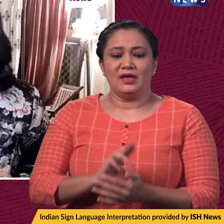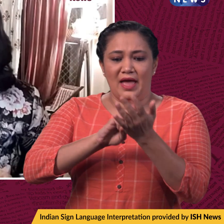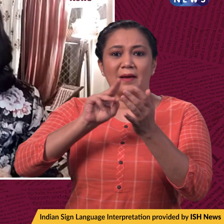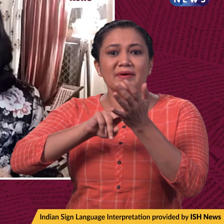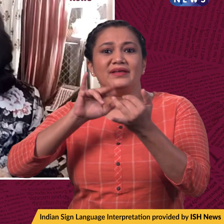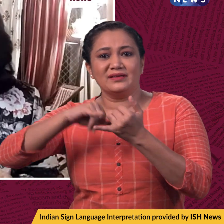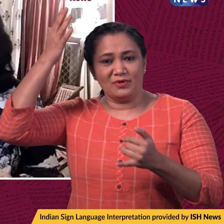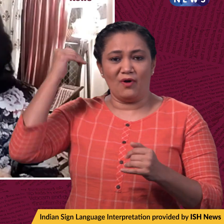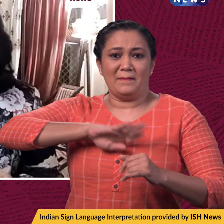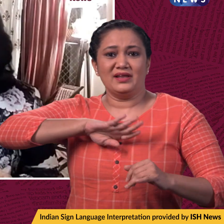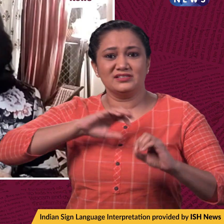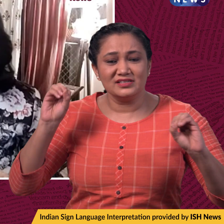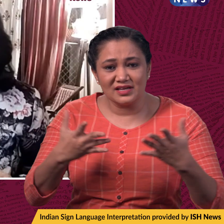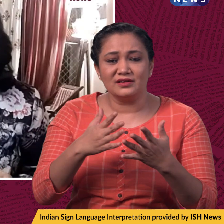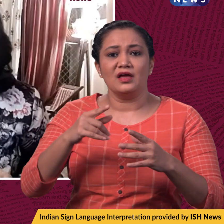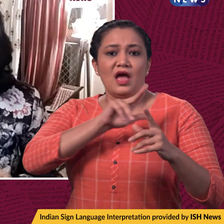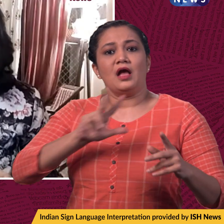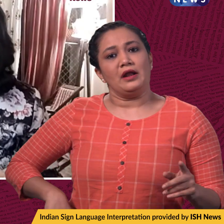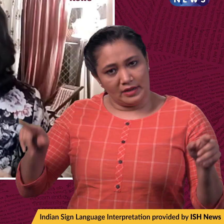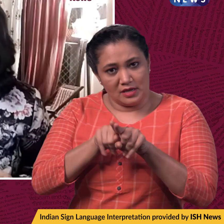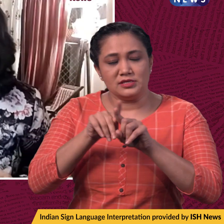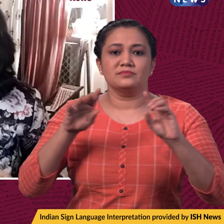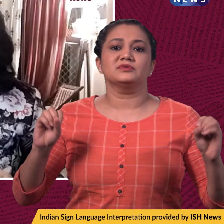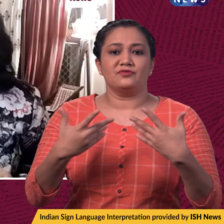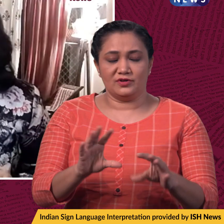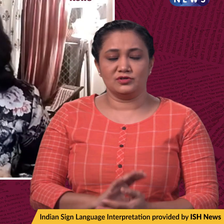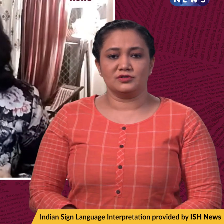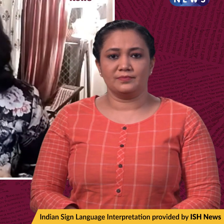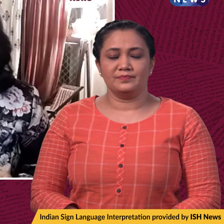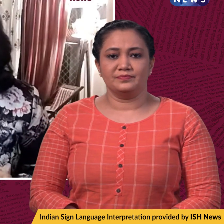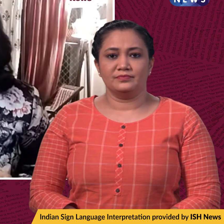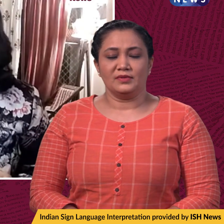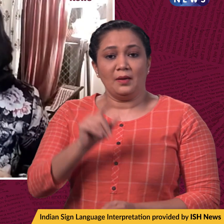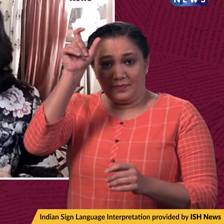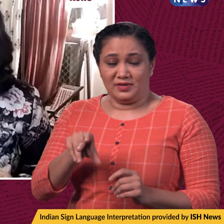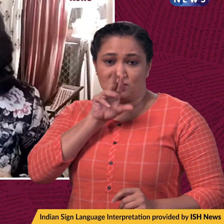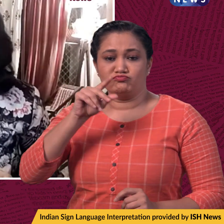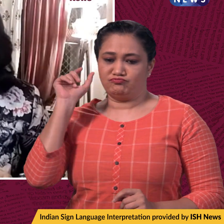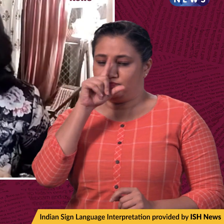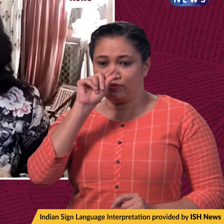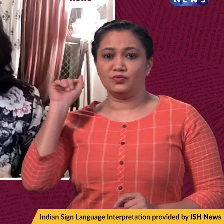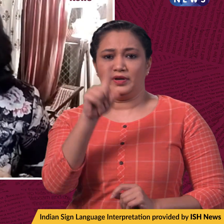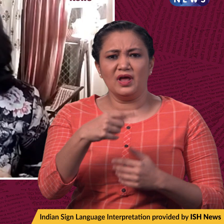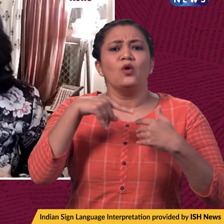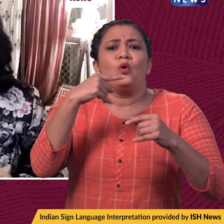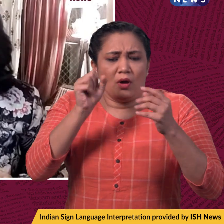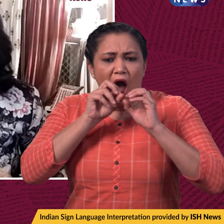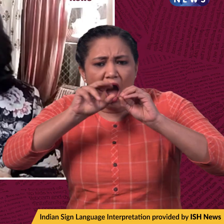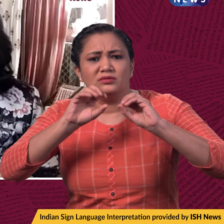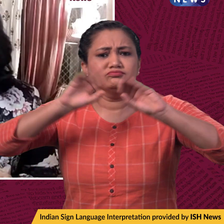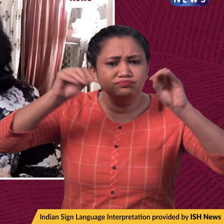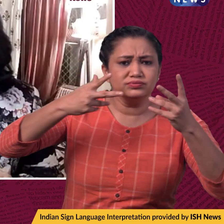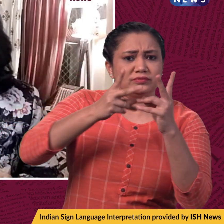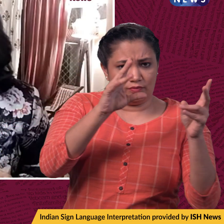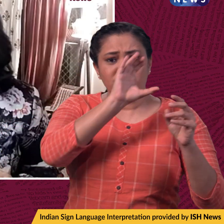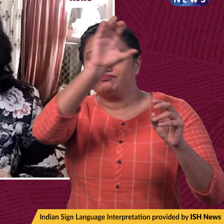which has now erupted in Maharashtra and in Karnataka as well. Mr. Kamboj has tweeted, and I quote, "Anyone who needs a loudspeaker